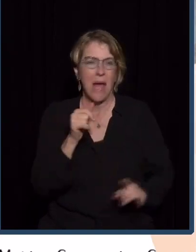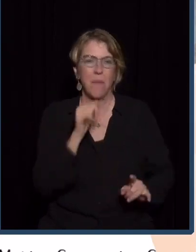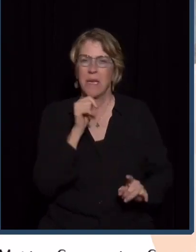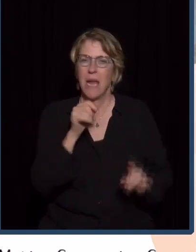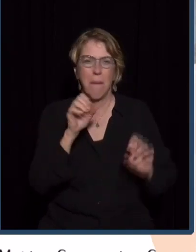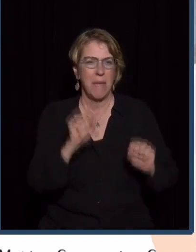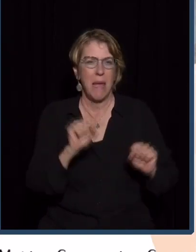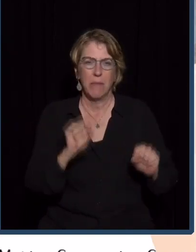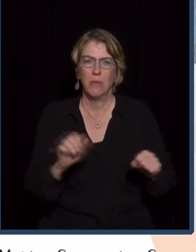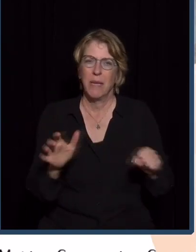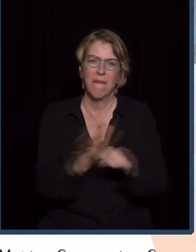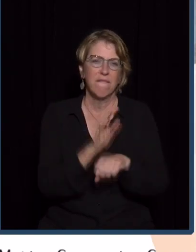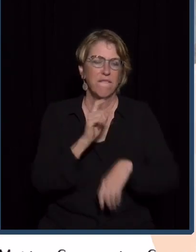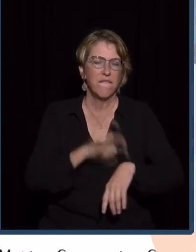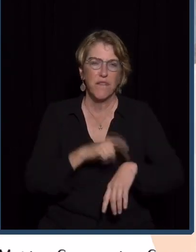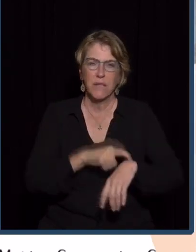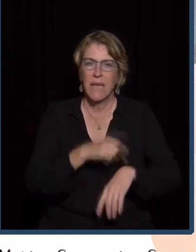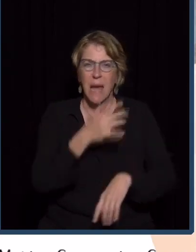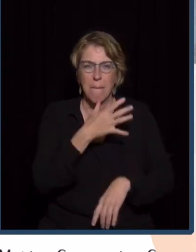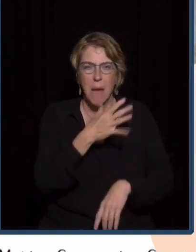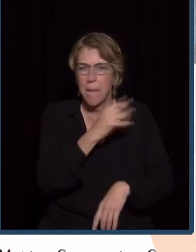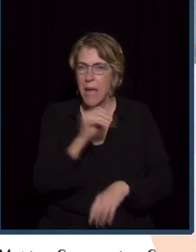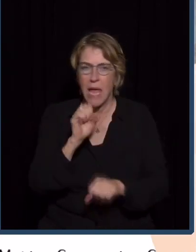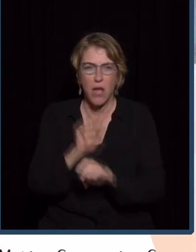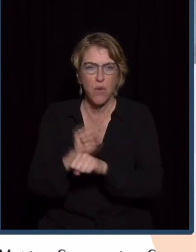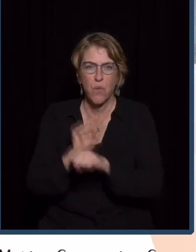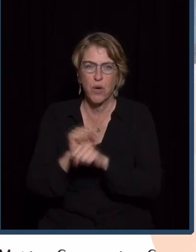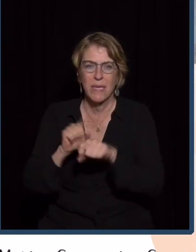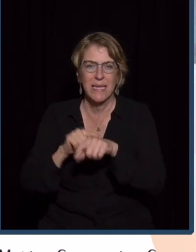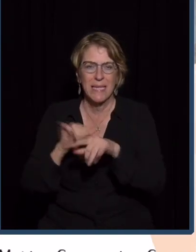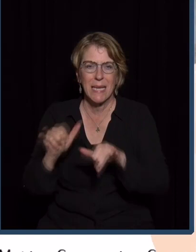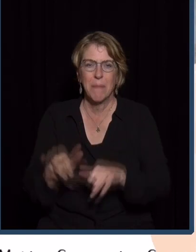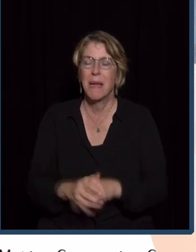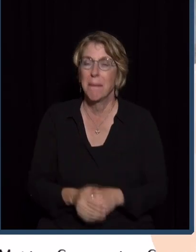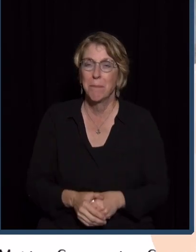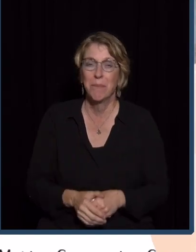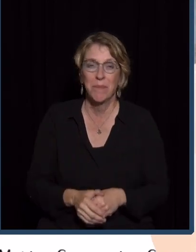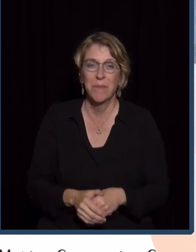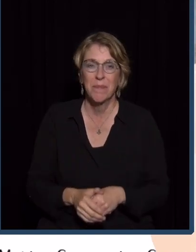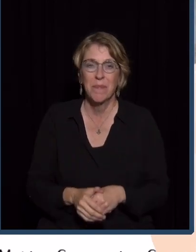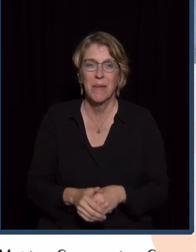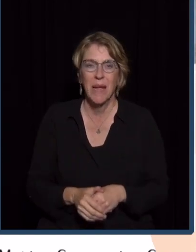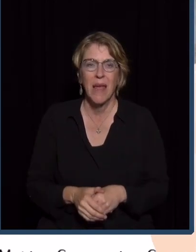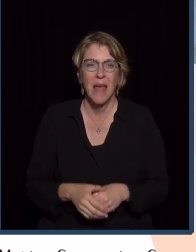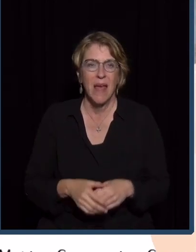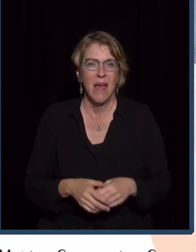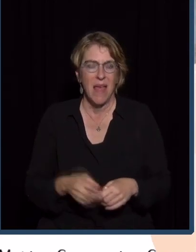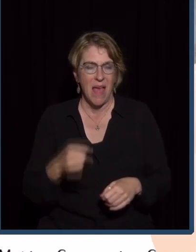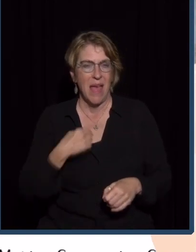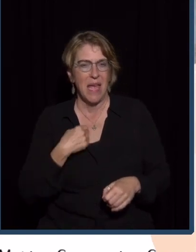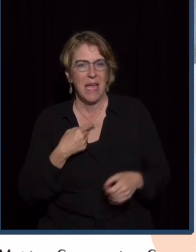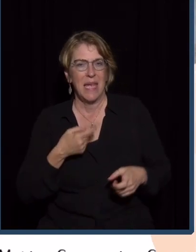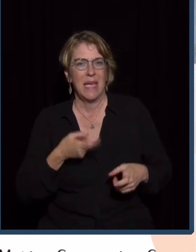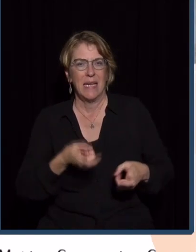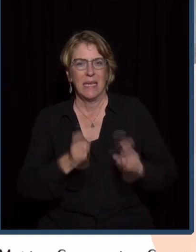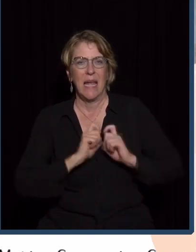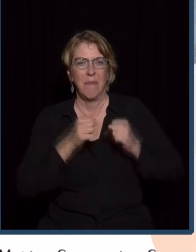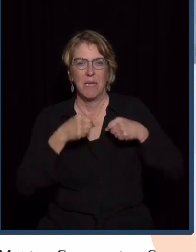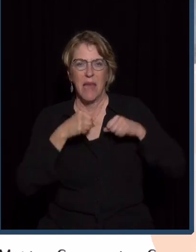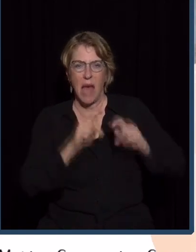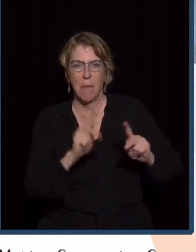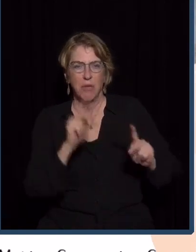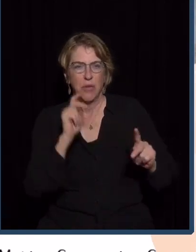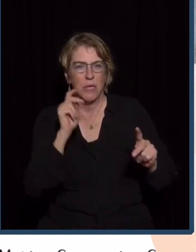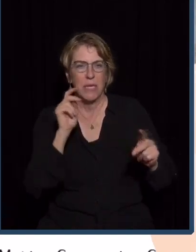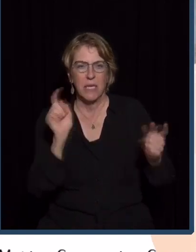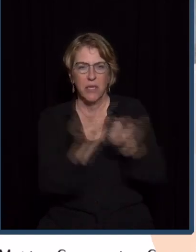mom and work if it wasn't for y'all. They gave me the opportunity to get to know them each together